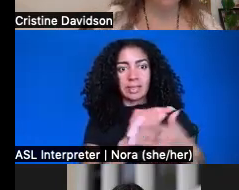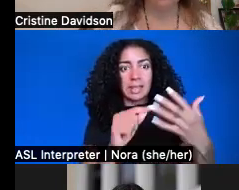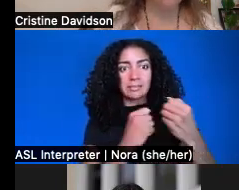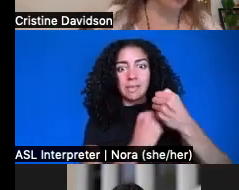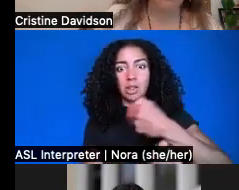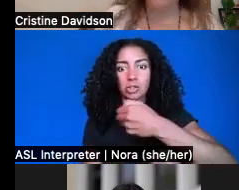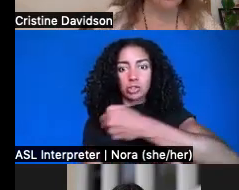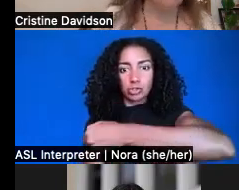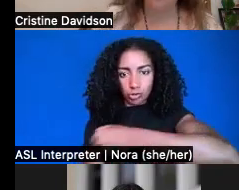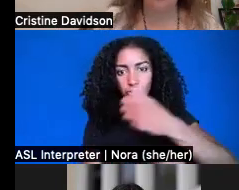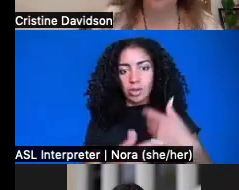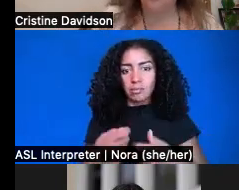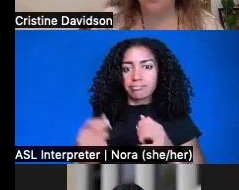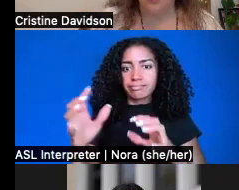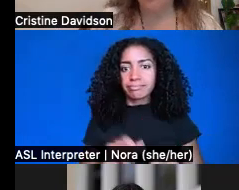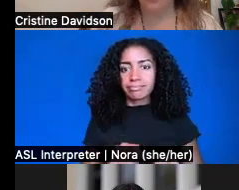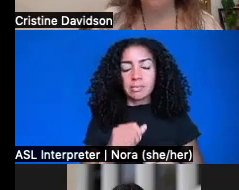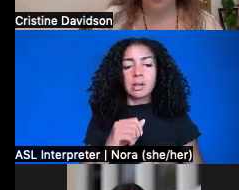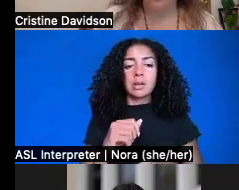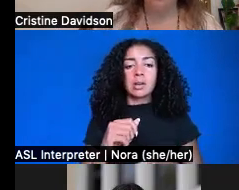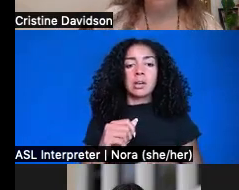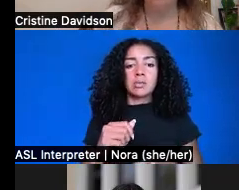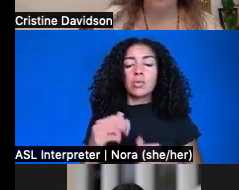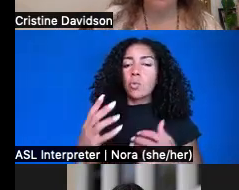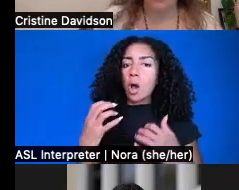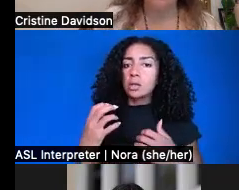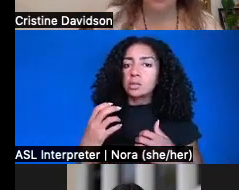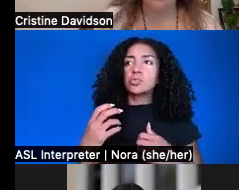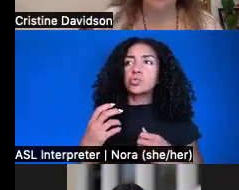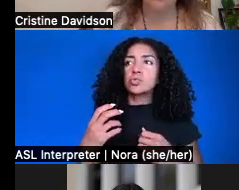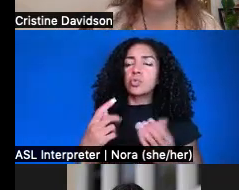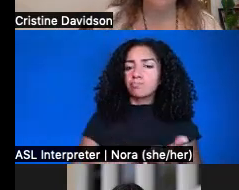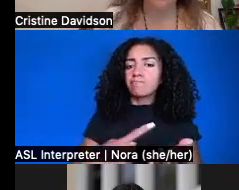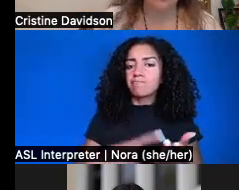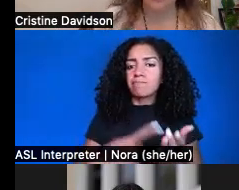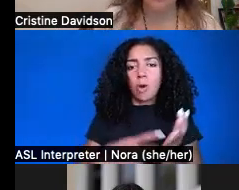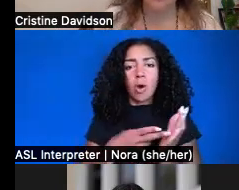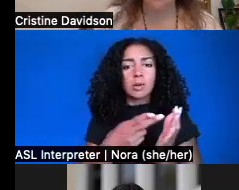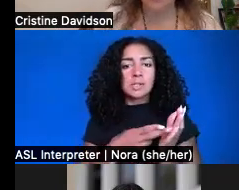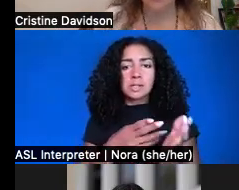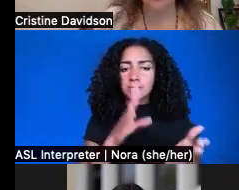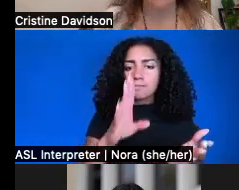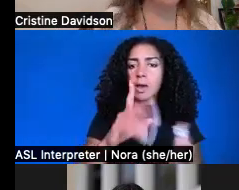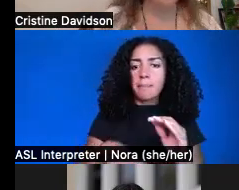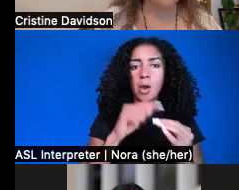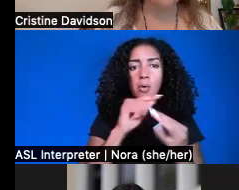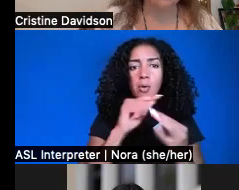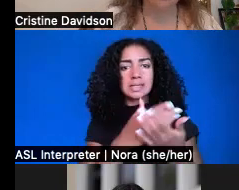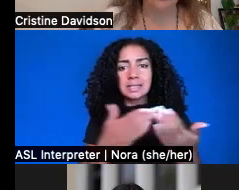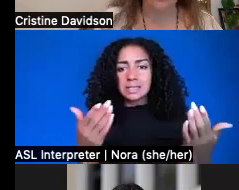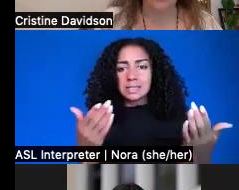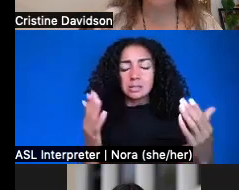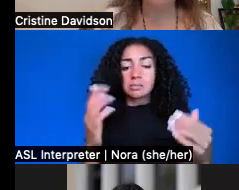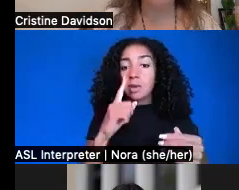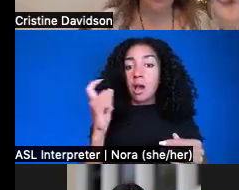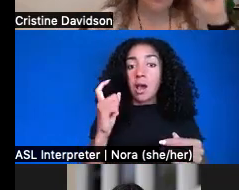use the words openly and not be afraid, because that silence is violence, and it's just going to keep